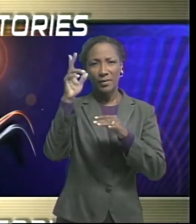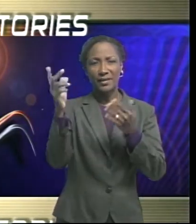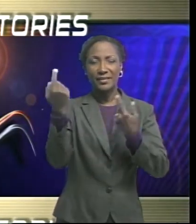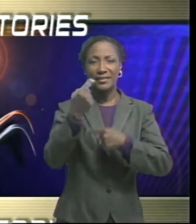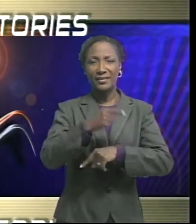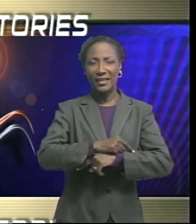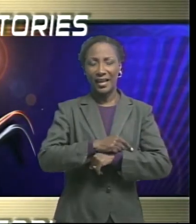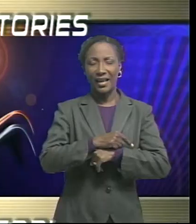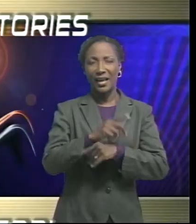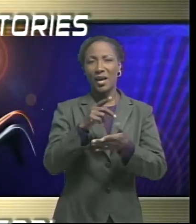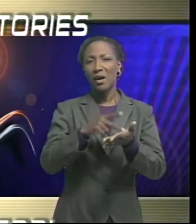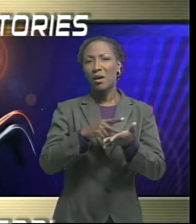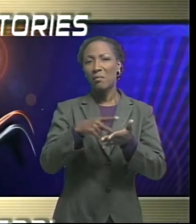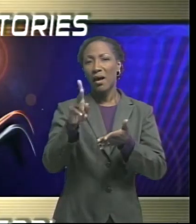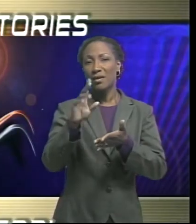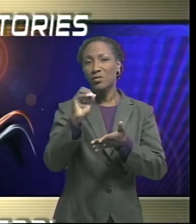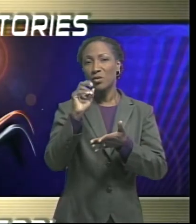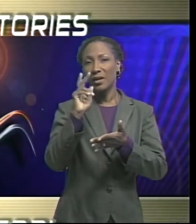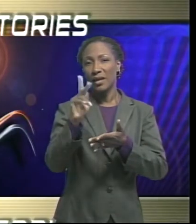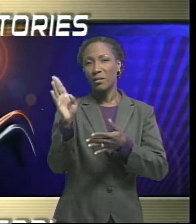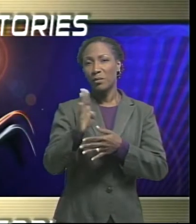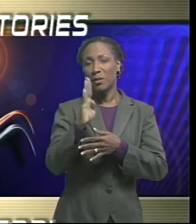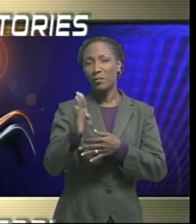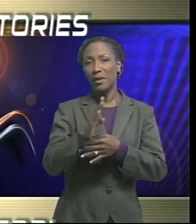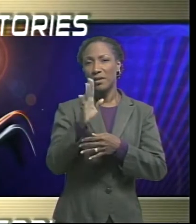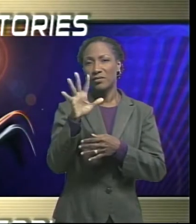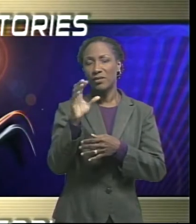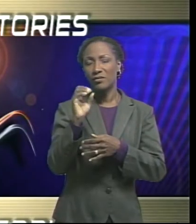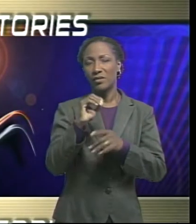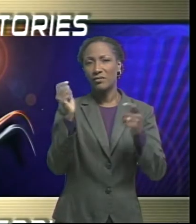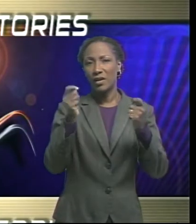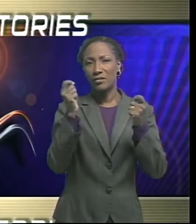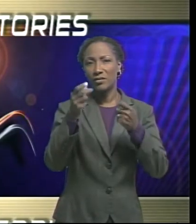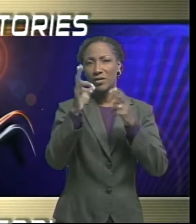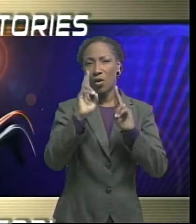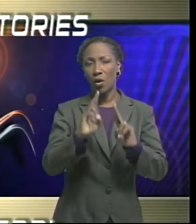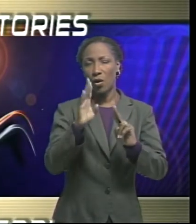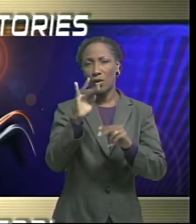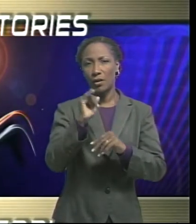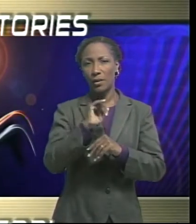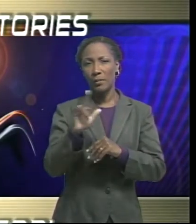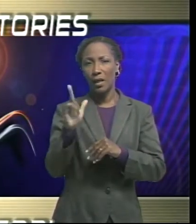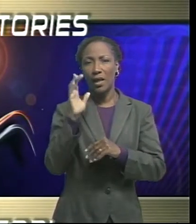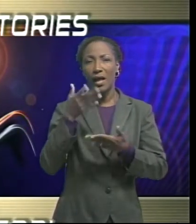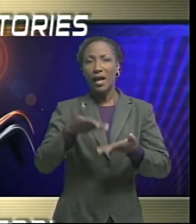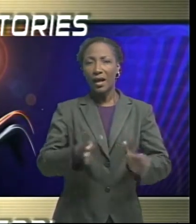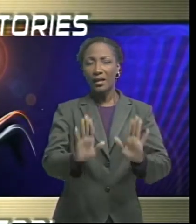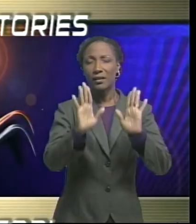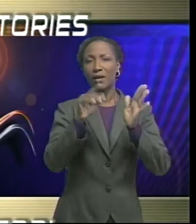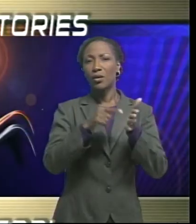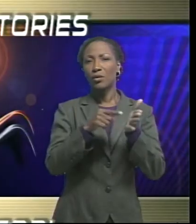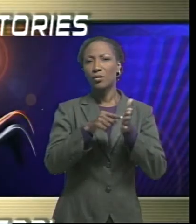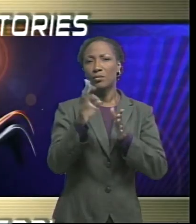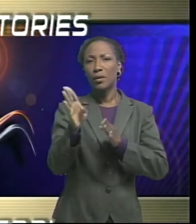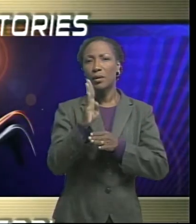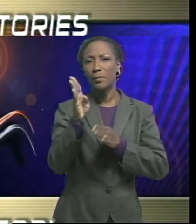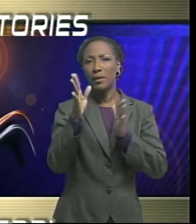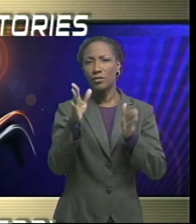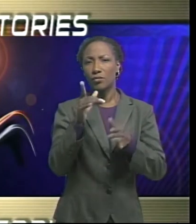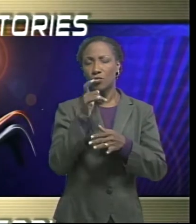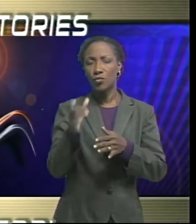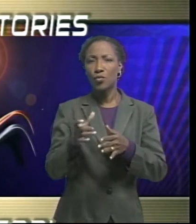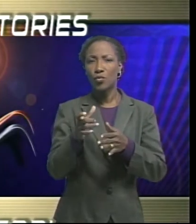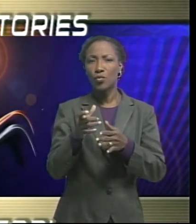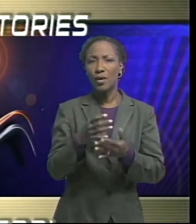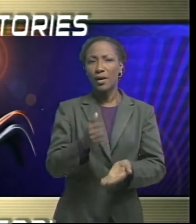Honour Bill. Prime Minister Frundell Stewart says the legislation will allow those Barbadians who have contributed significantly to